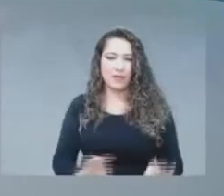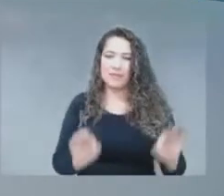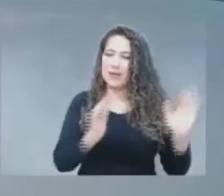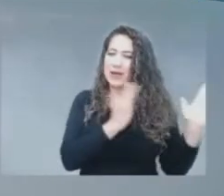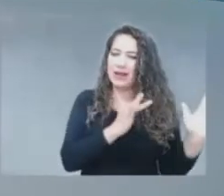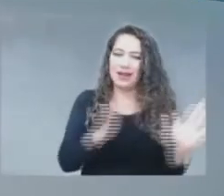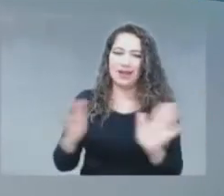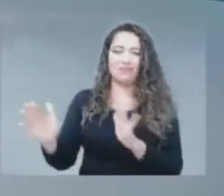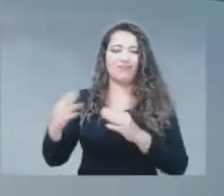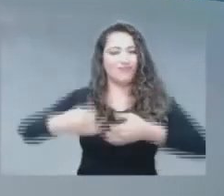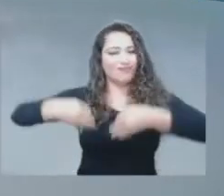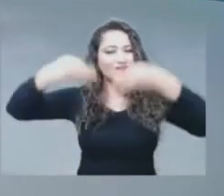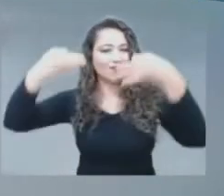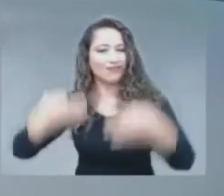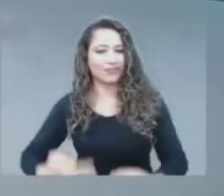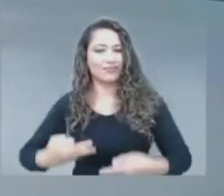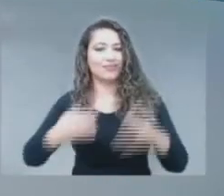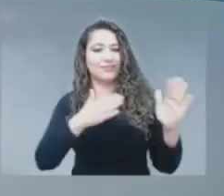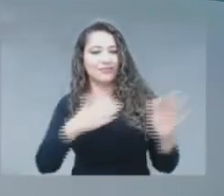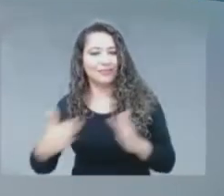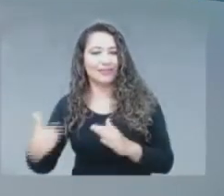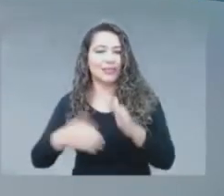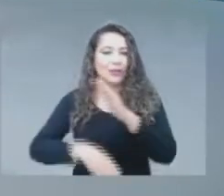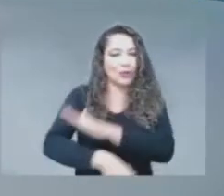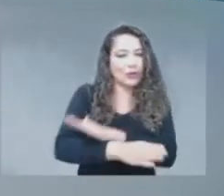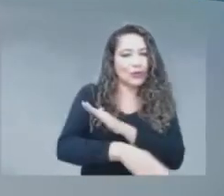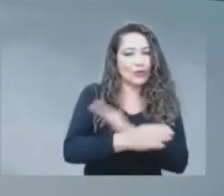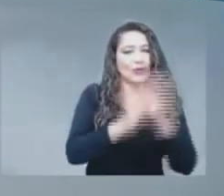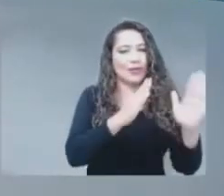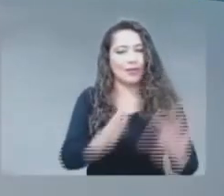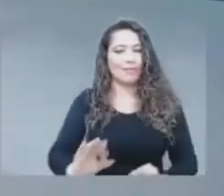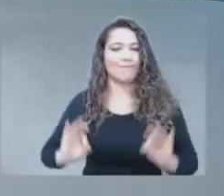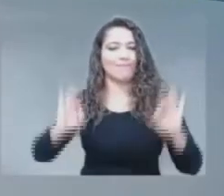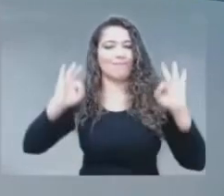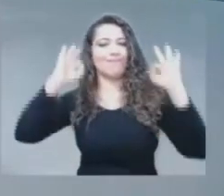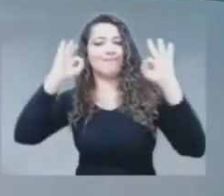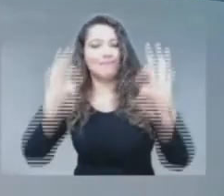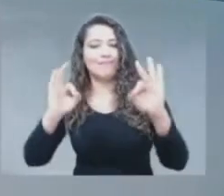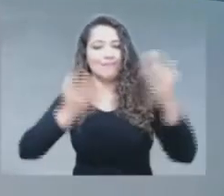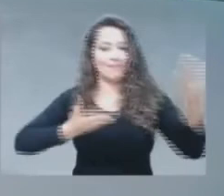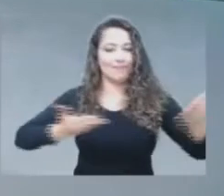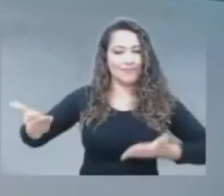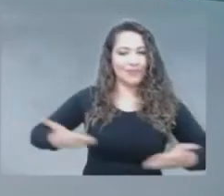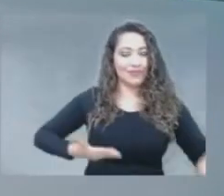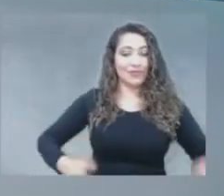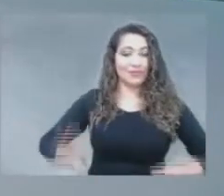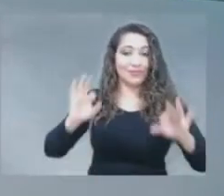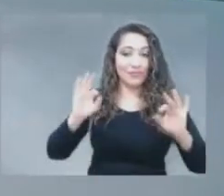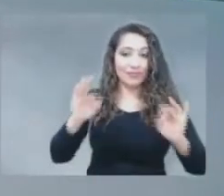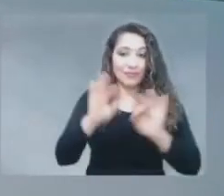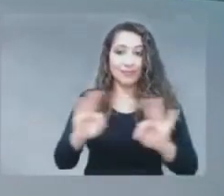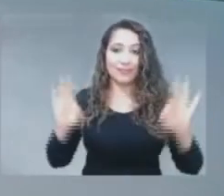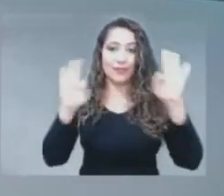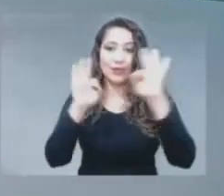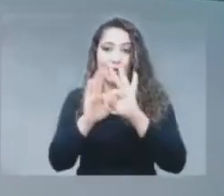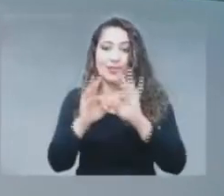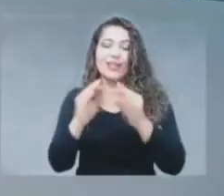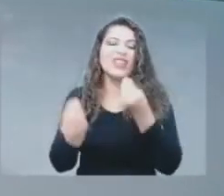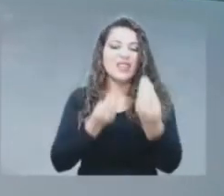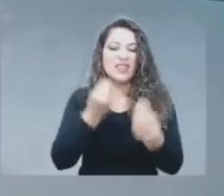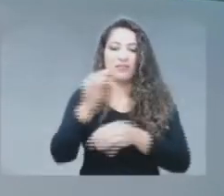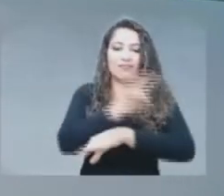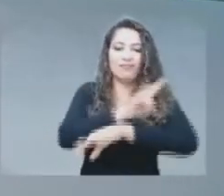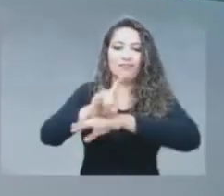we have there to be able to guarantee the continuity. It's actually, it is to work